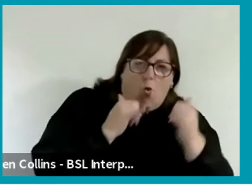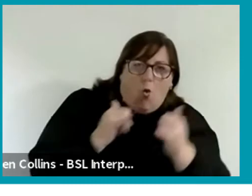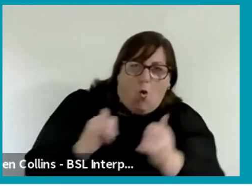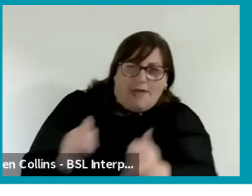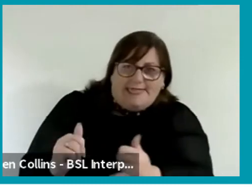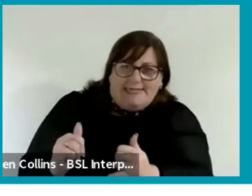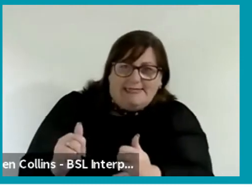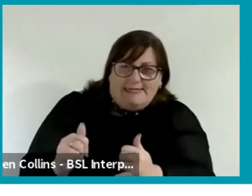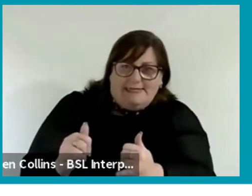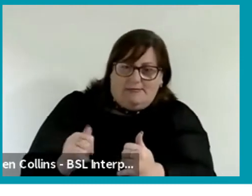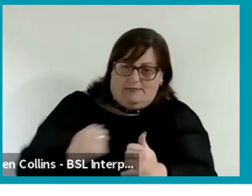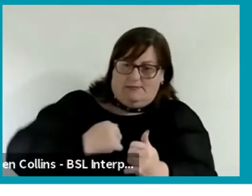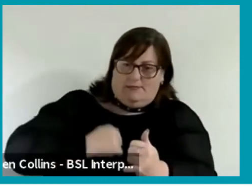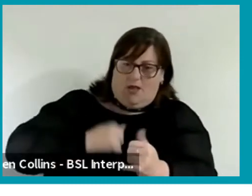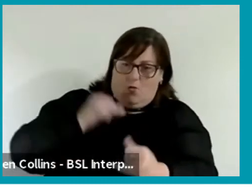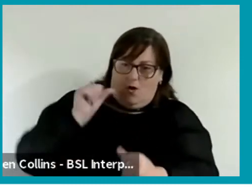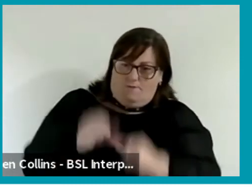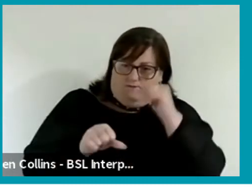make sure